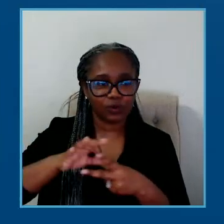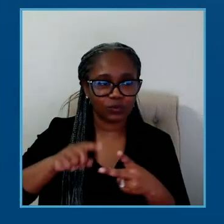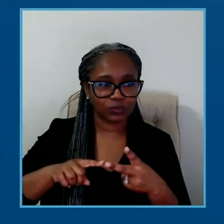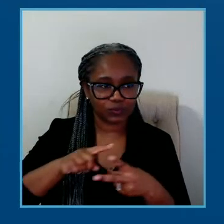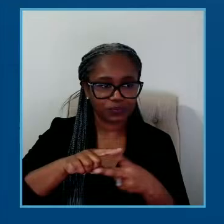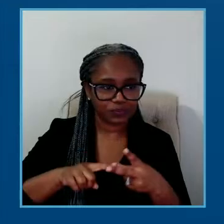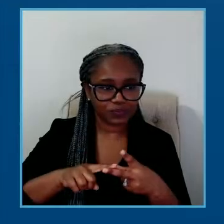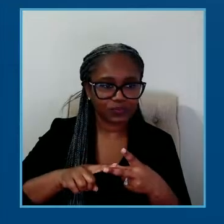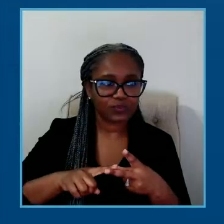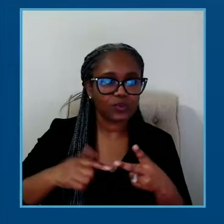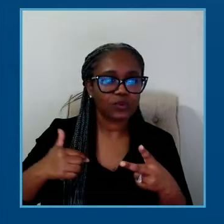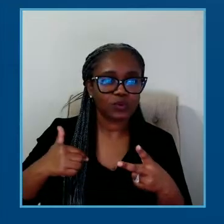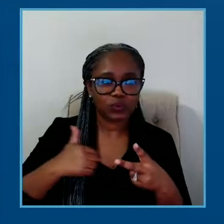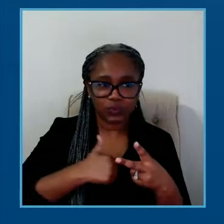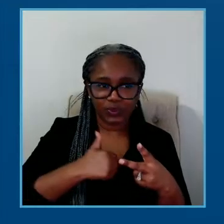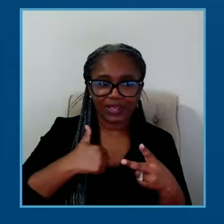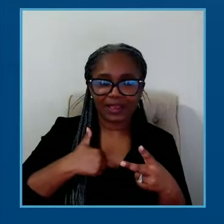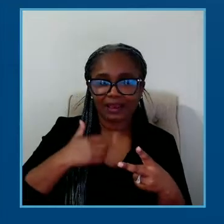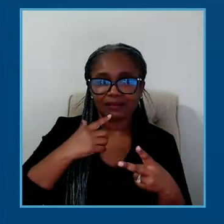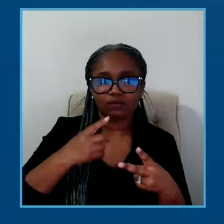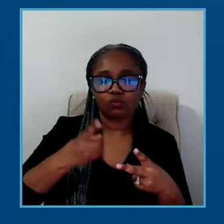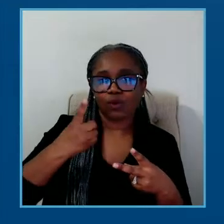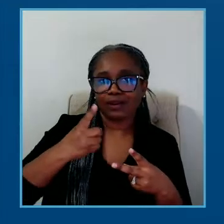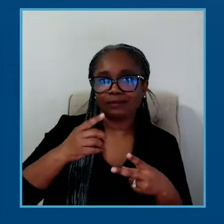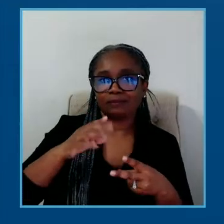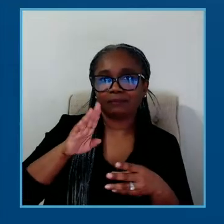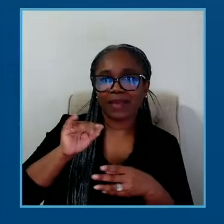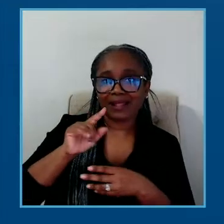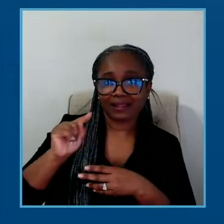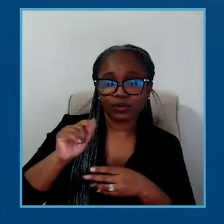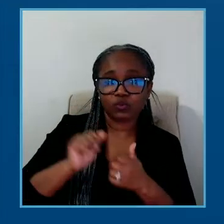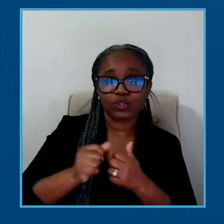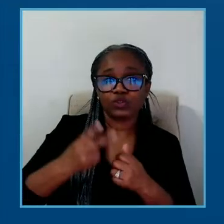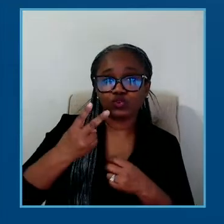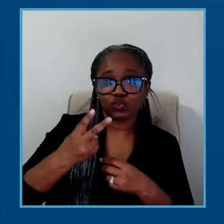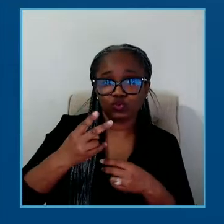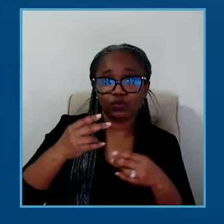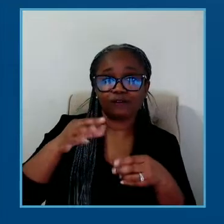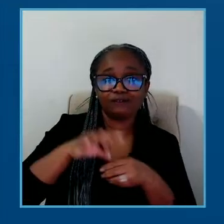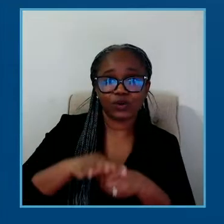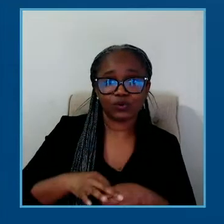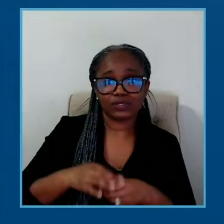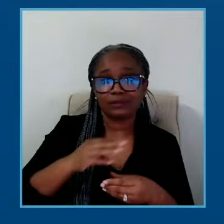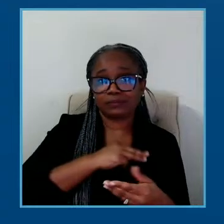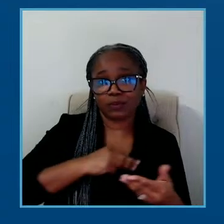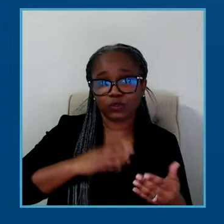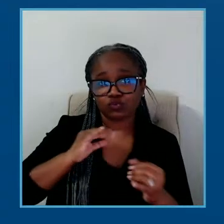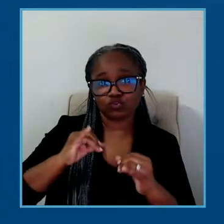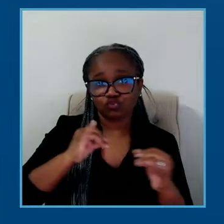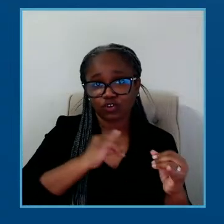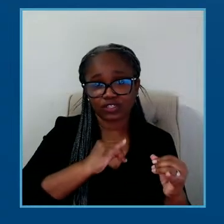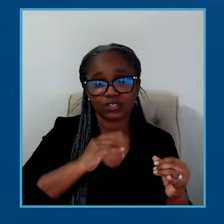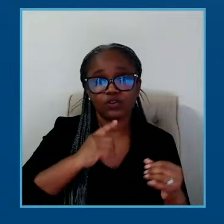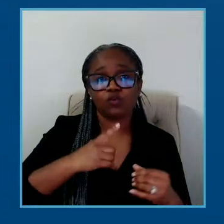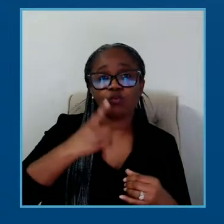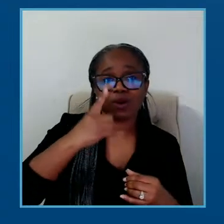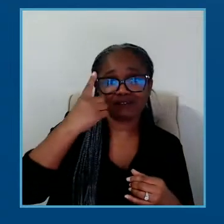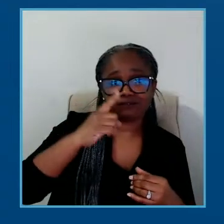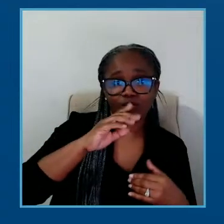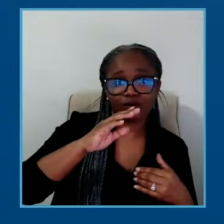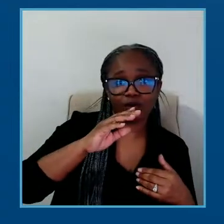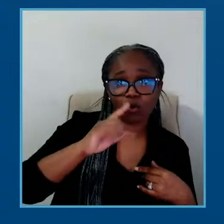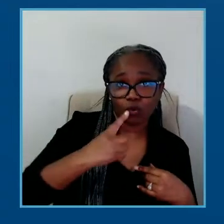with 2 votes, and the members were instructed that they must cast 1 vote for a male candidate and their second vote for an all-gender